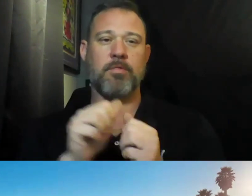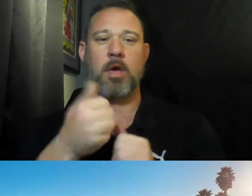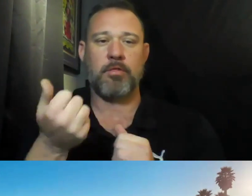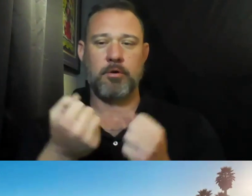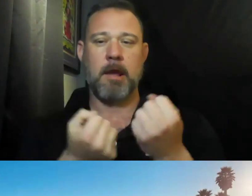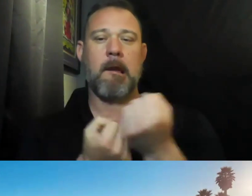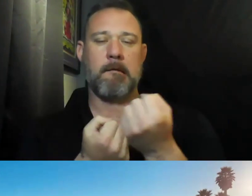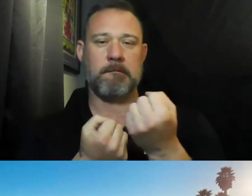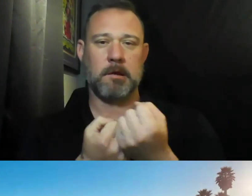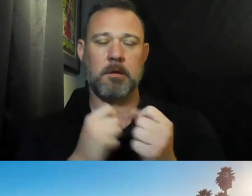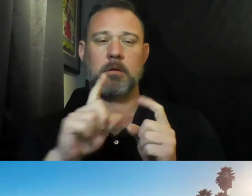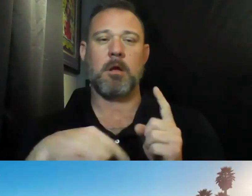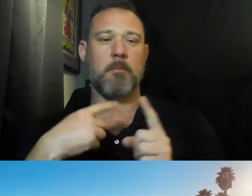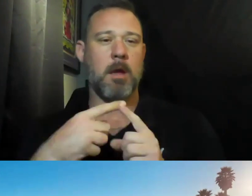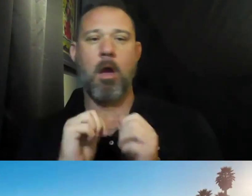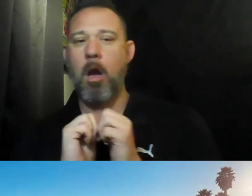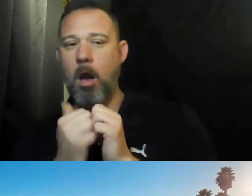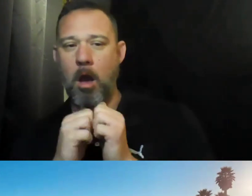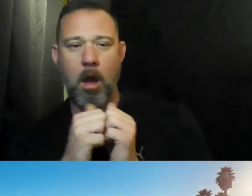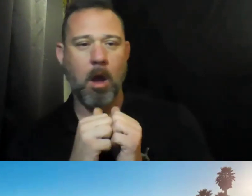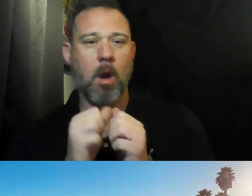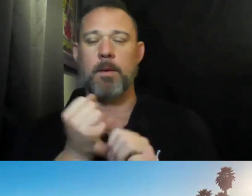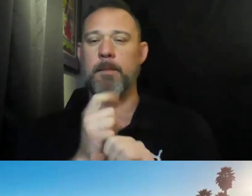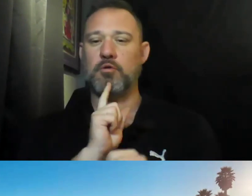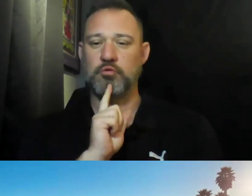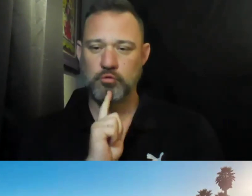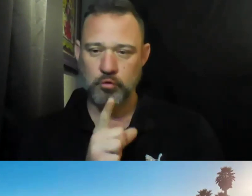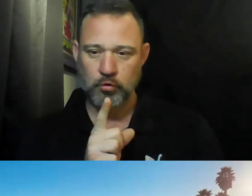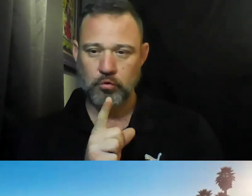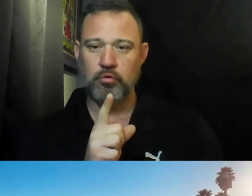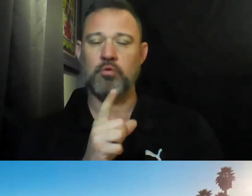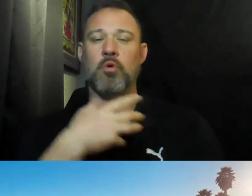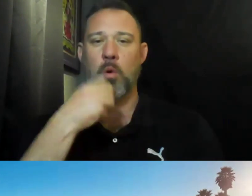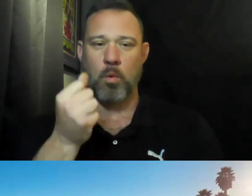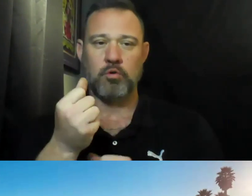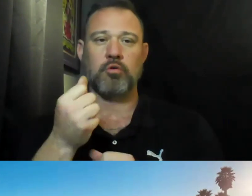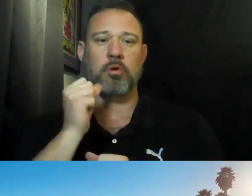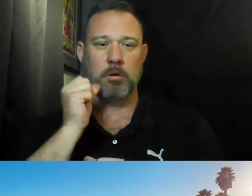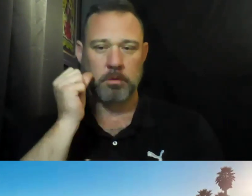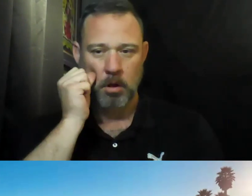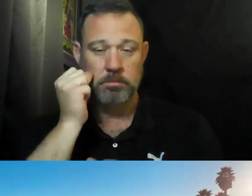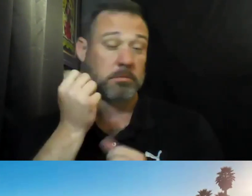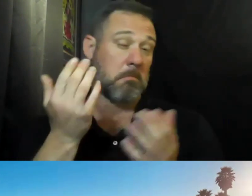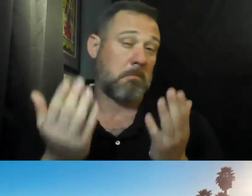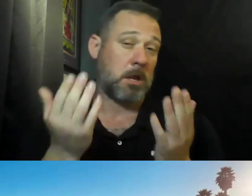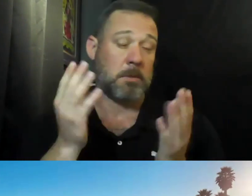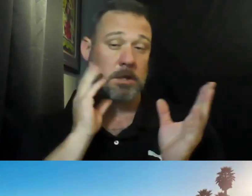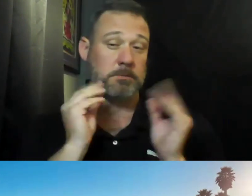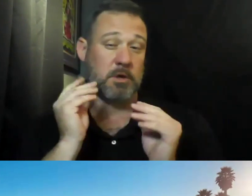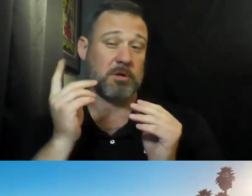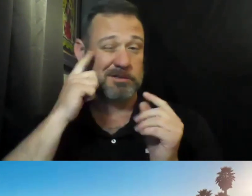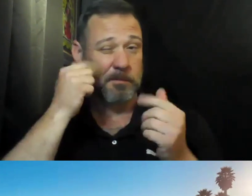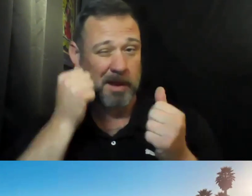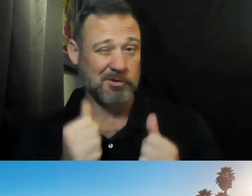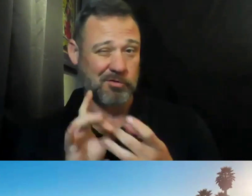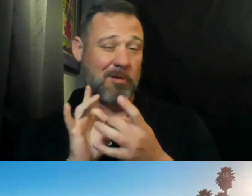advocates about how do we make sure that older adults who may be experiencing a